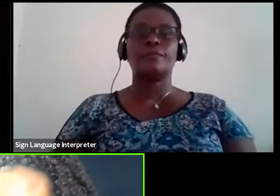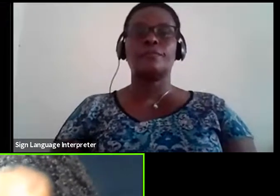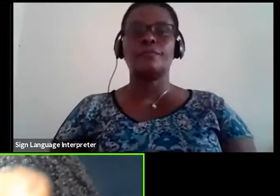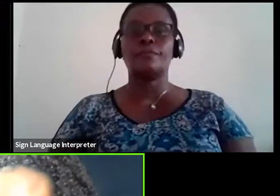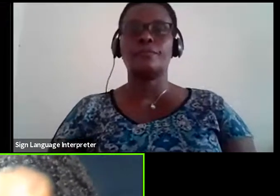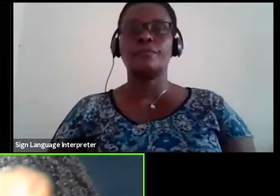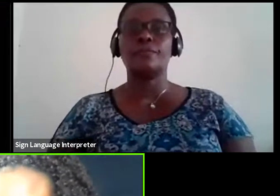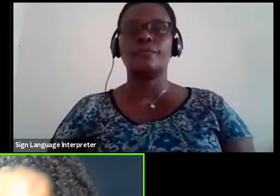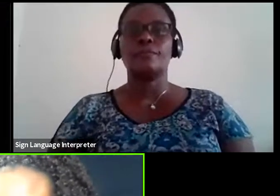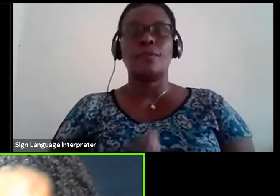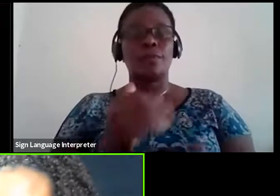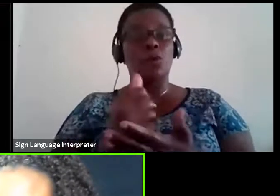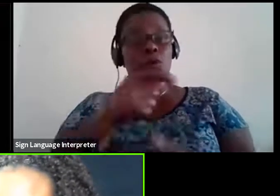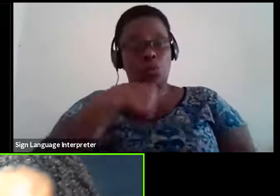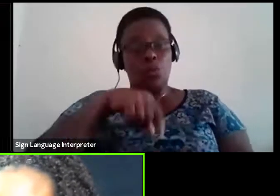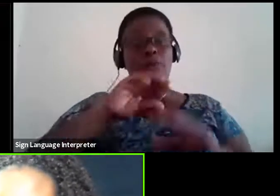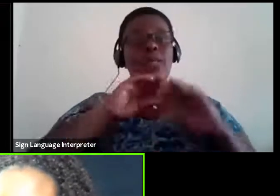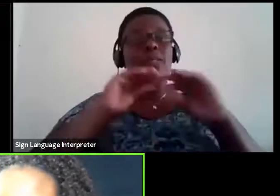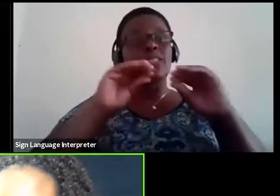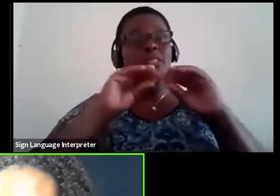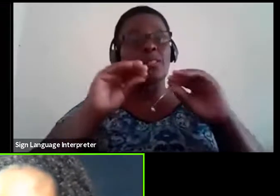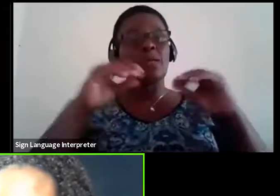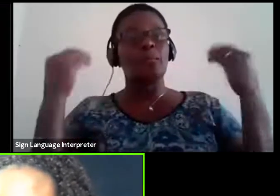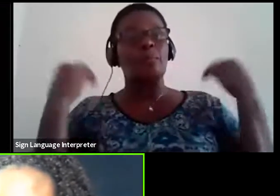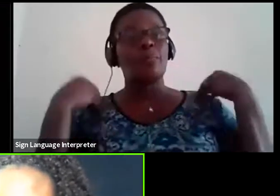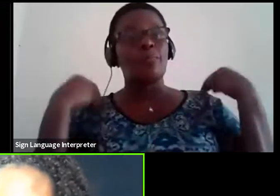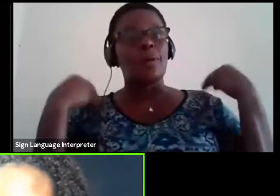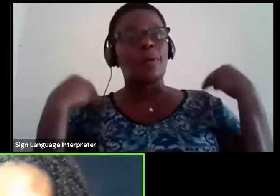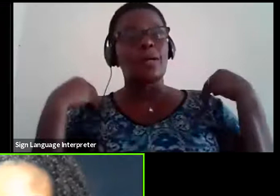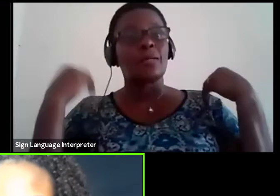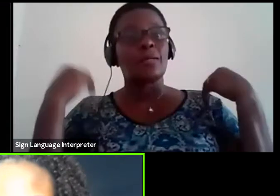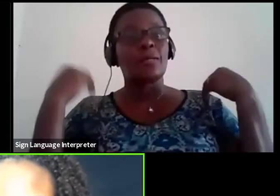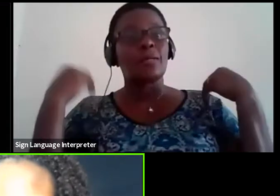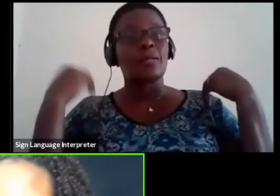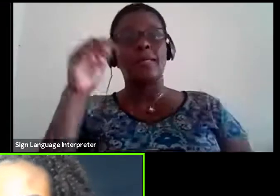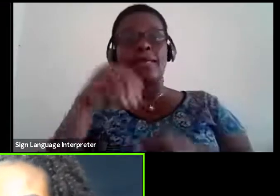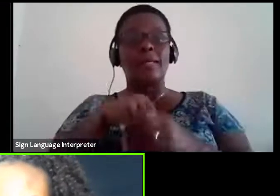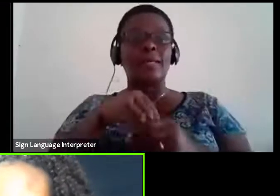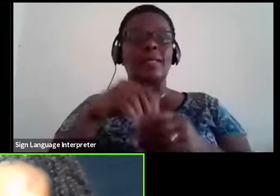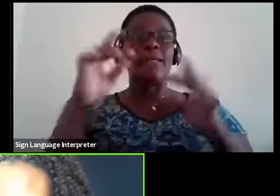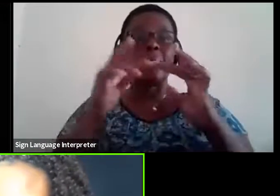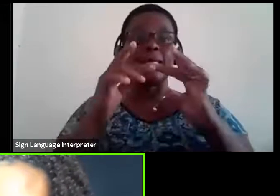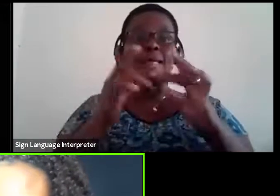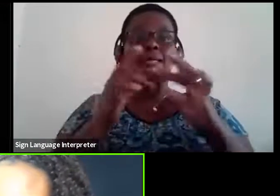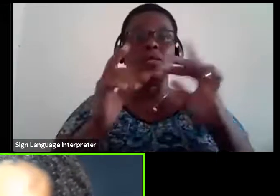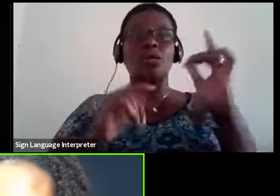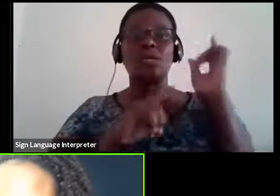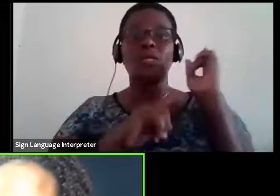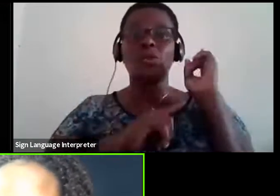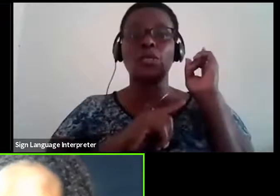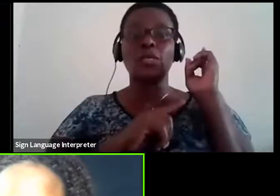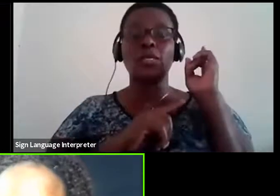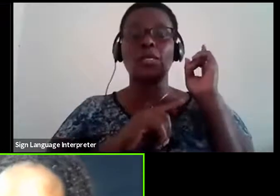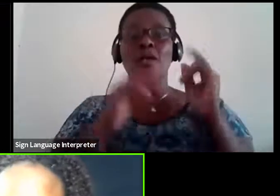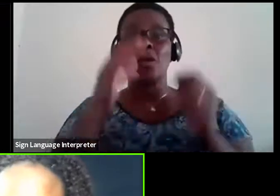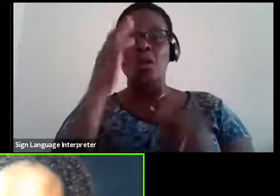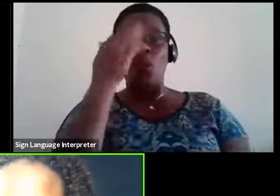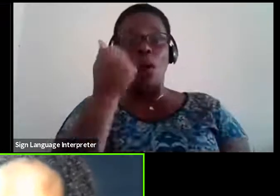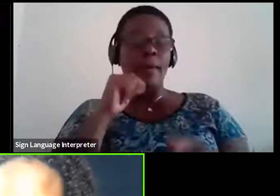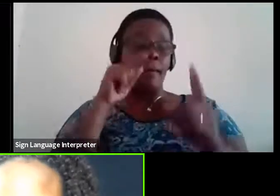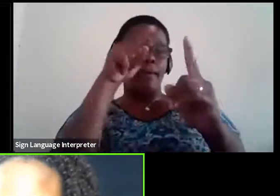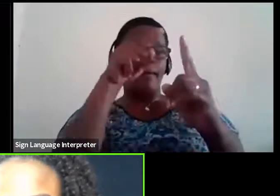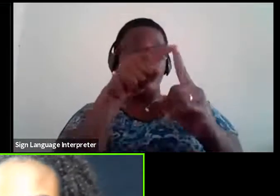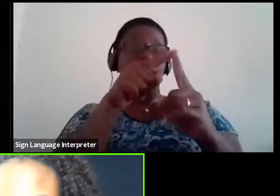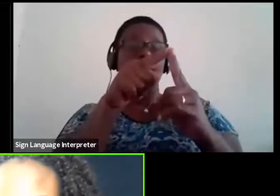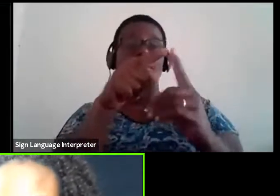practical skills, you know, digital security masterclass. So for us, it's how, you know, we are, you know, aiming to fill that gap. And of course,